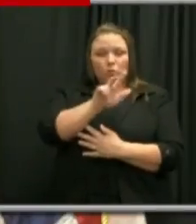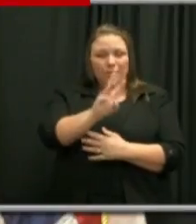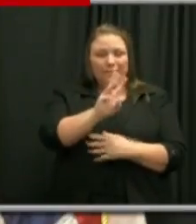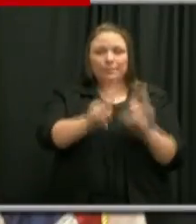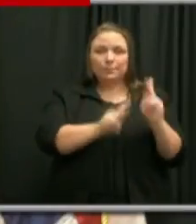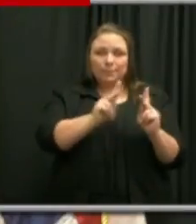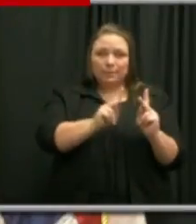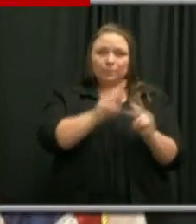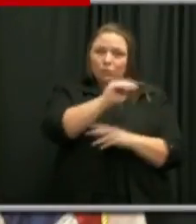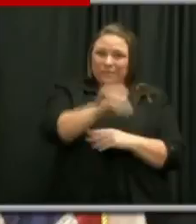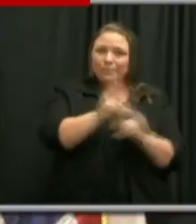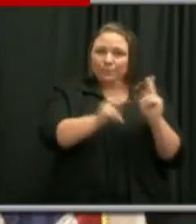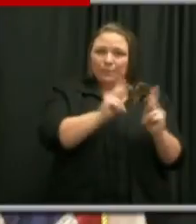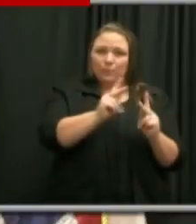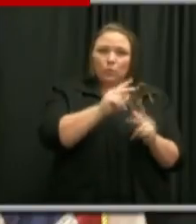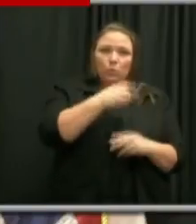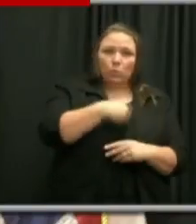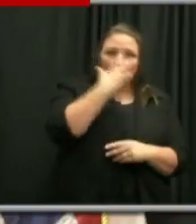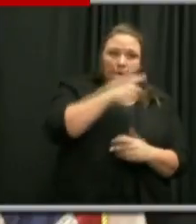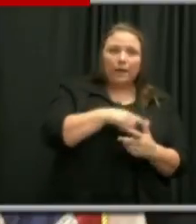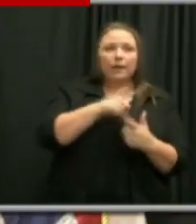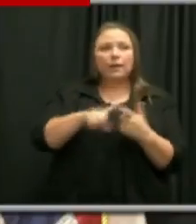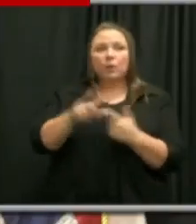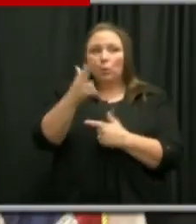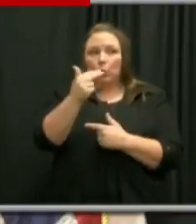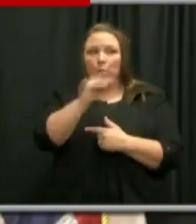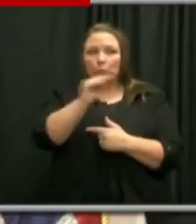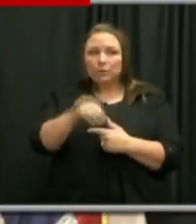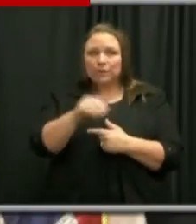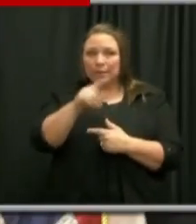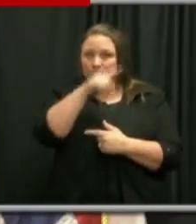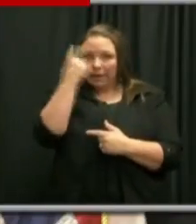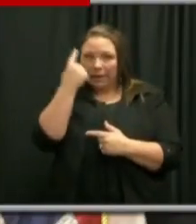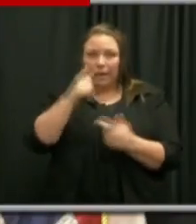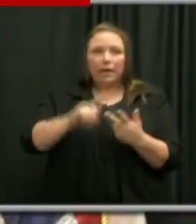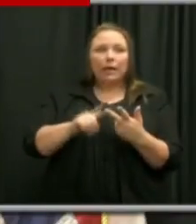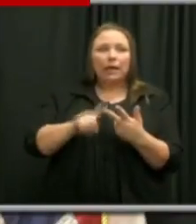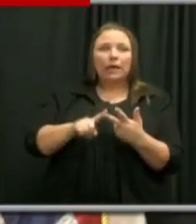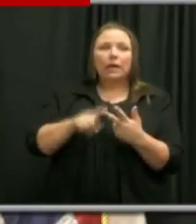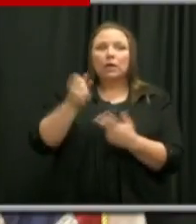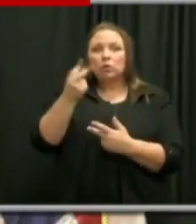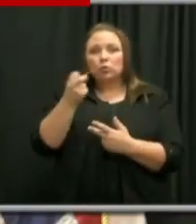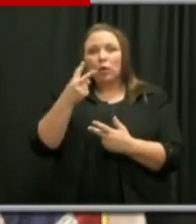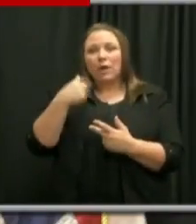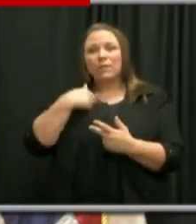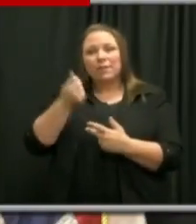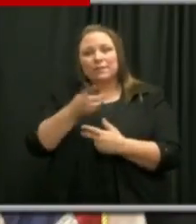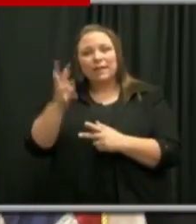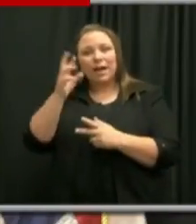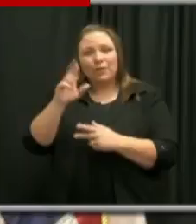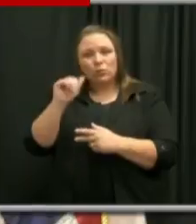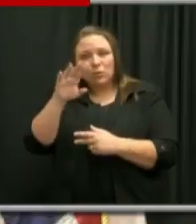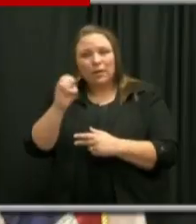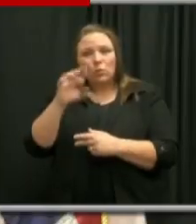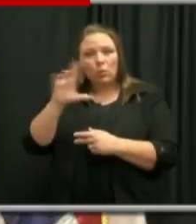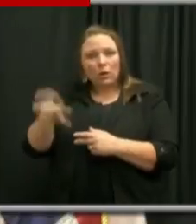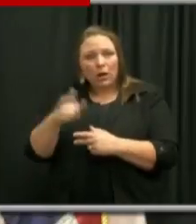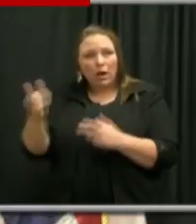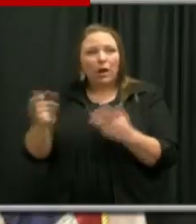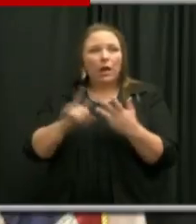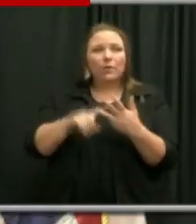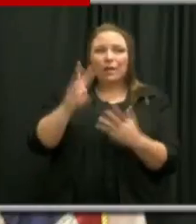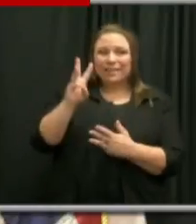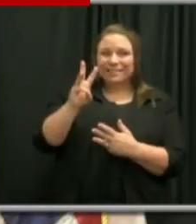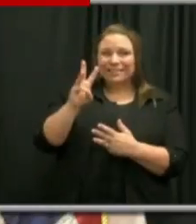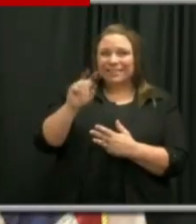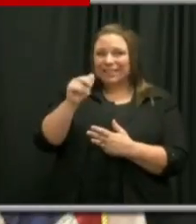white, 13% are Black or African American, 12% are multiracial or other, 6% are Asian, 6%